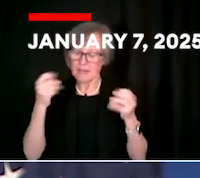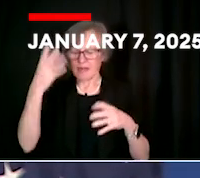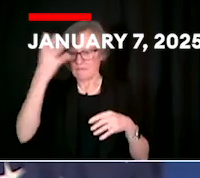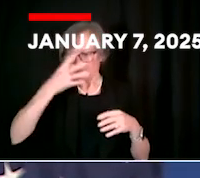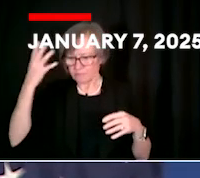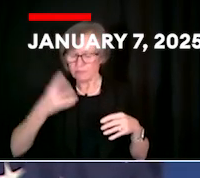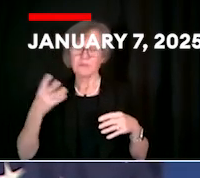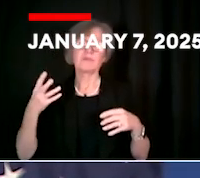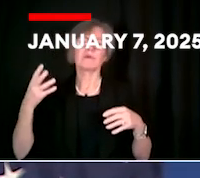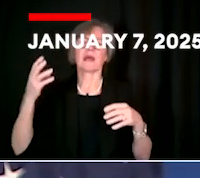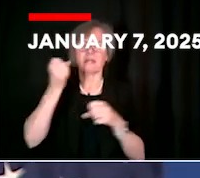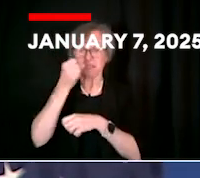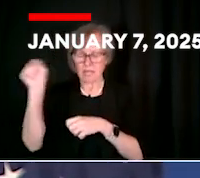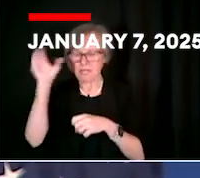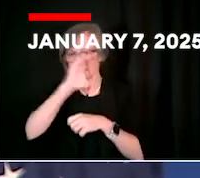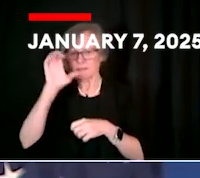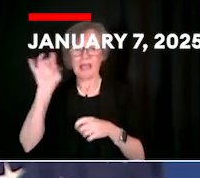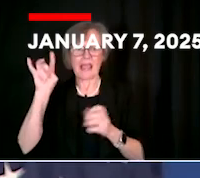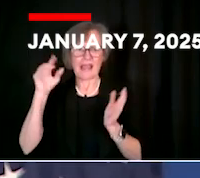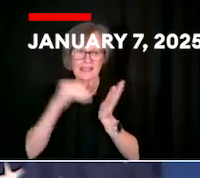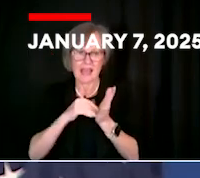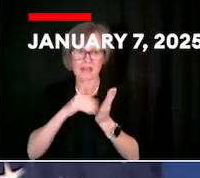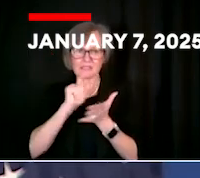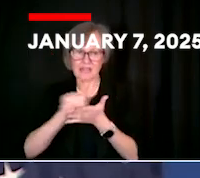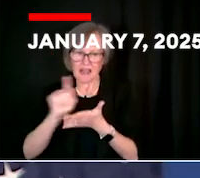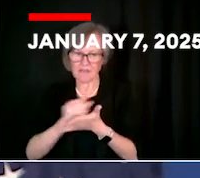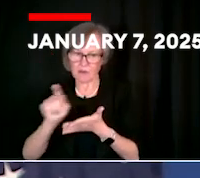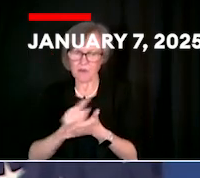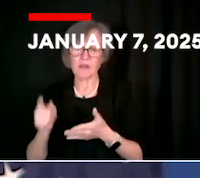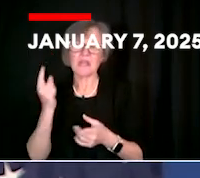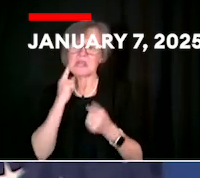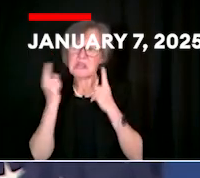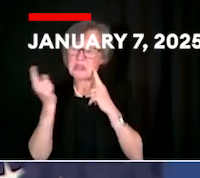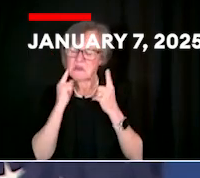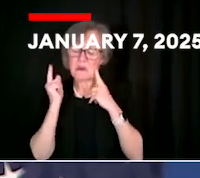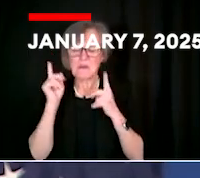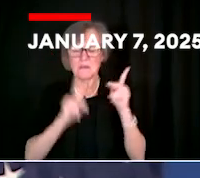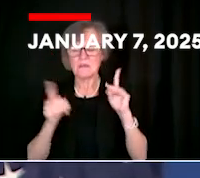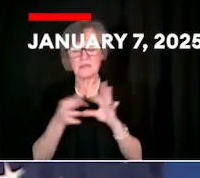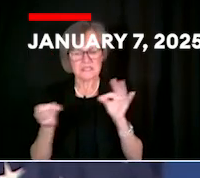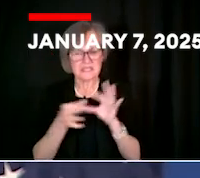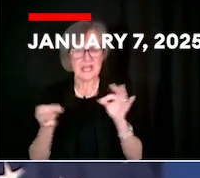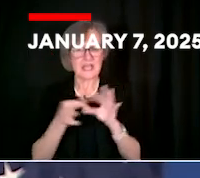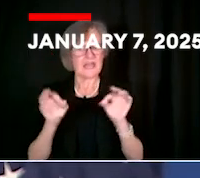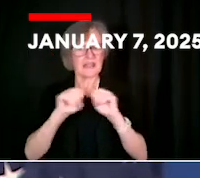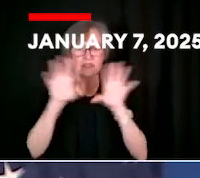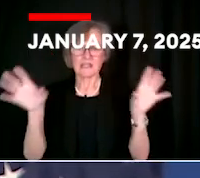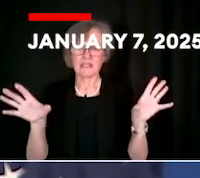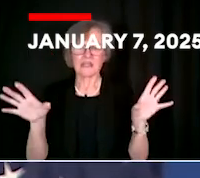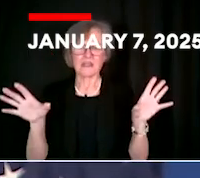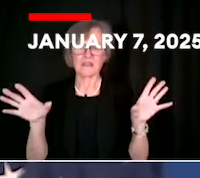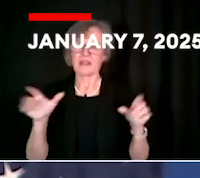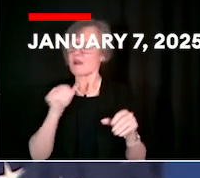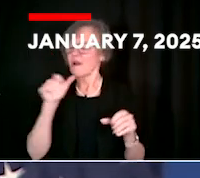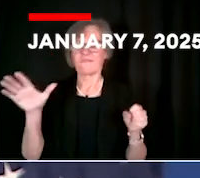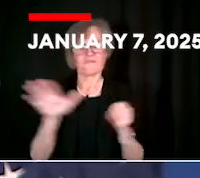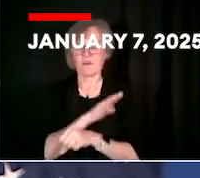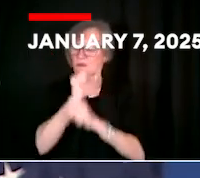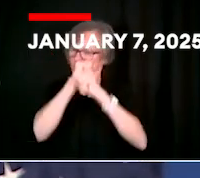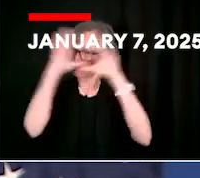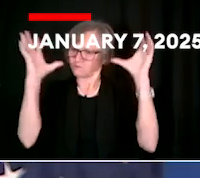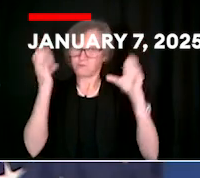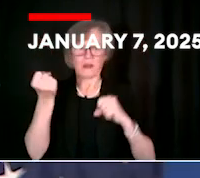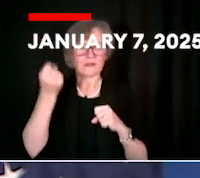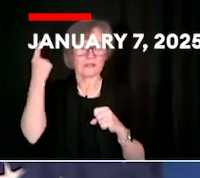8,000 a week. And then when you hear some of the things they're saying, it's clear they don't have a fullness of understanding of how do